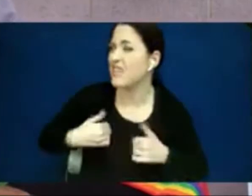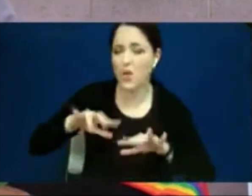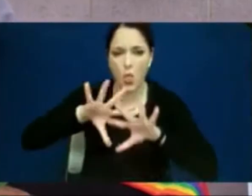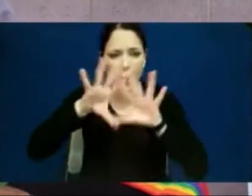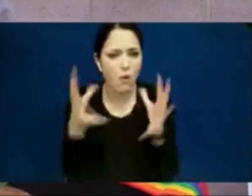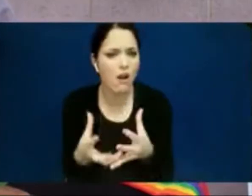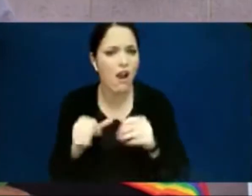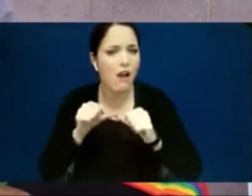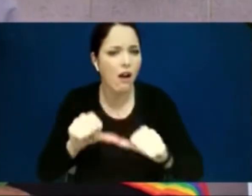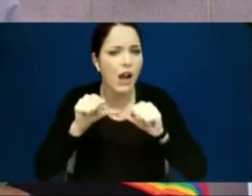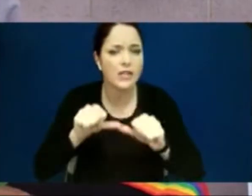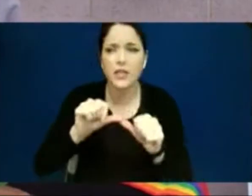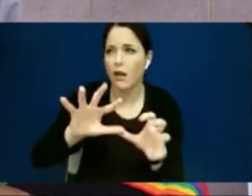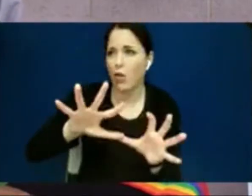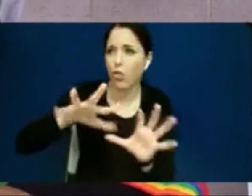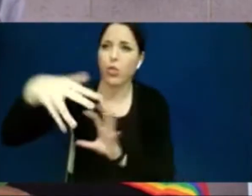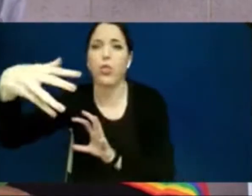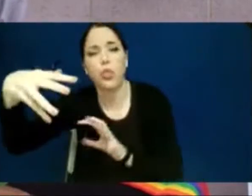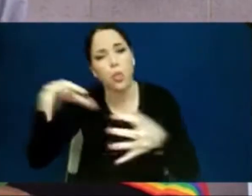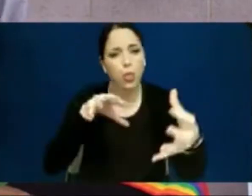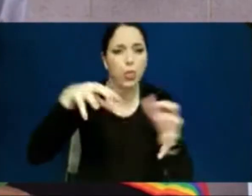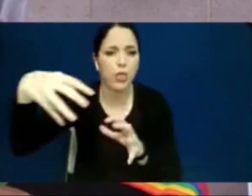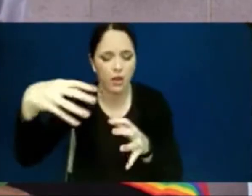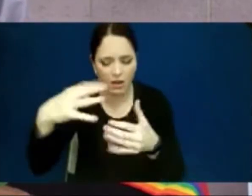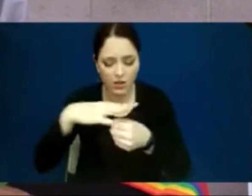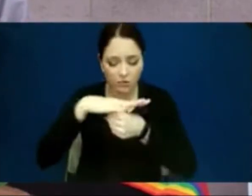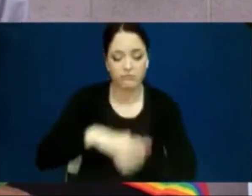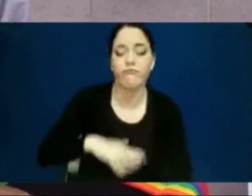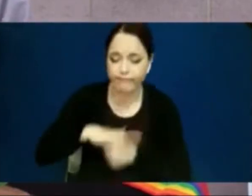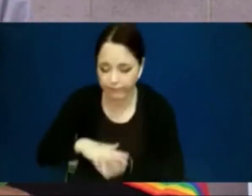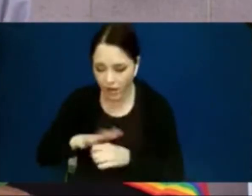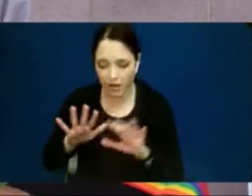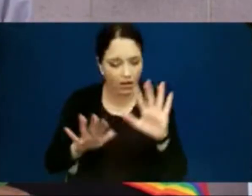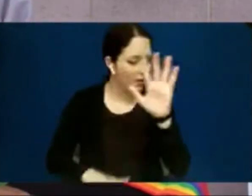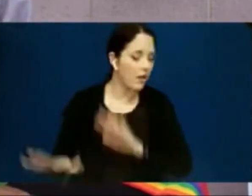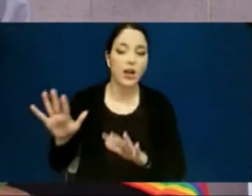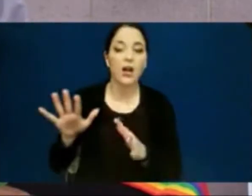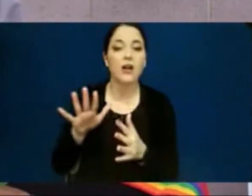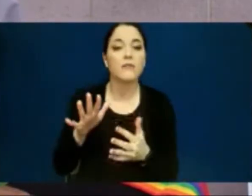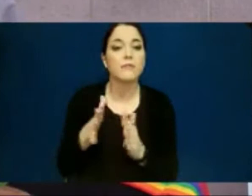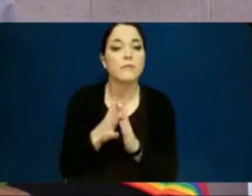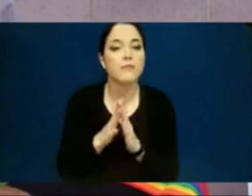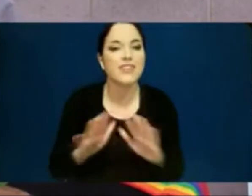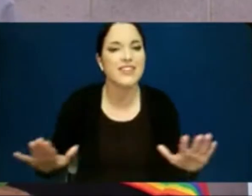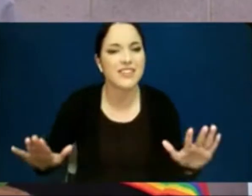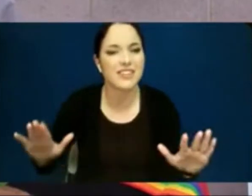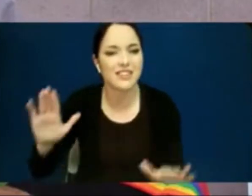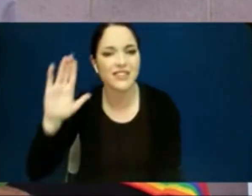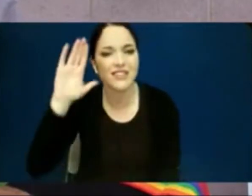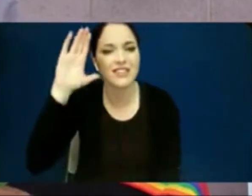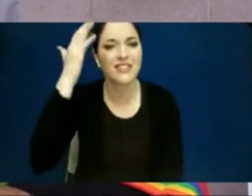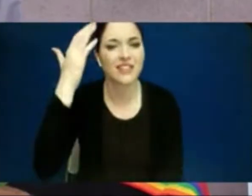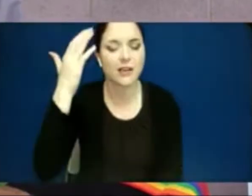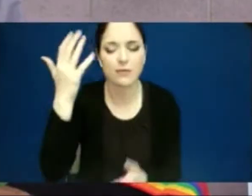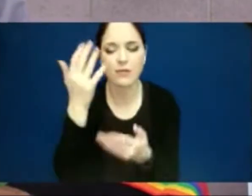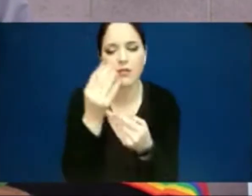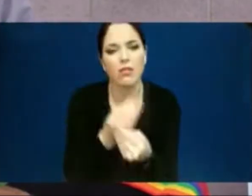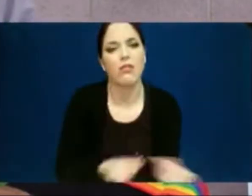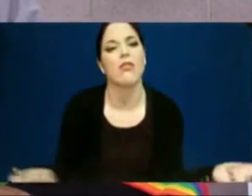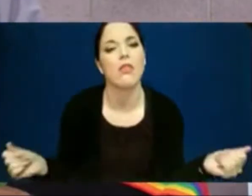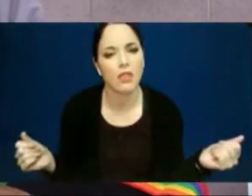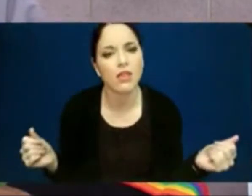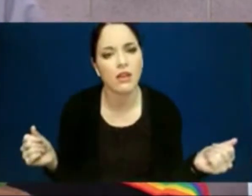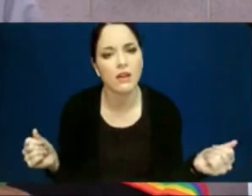and pull of stress, and peace often seems elusive. Even when we